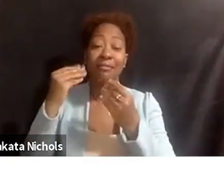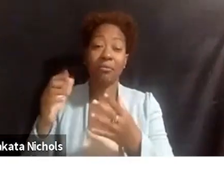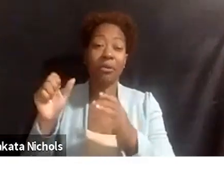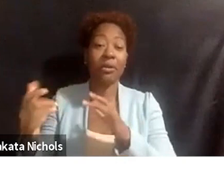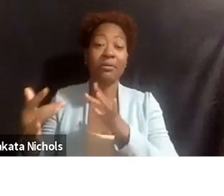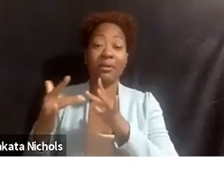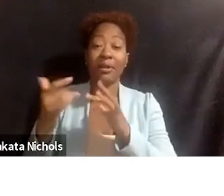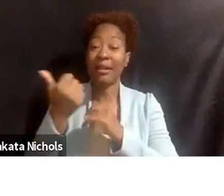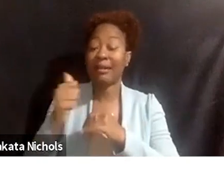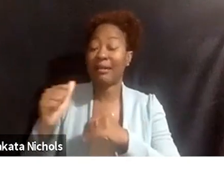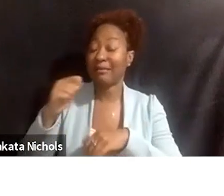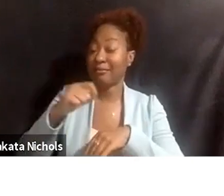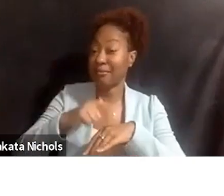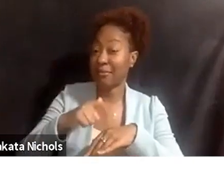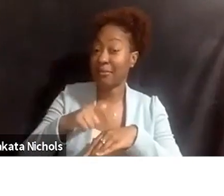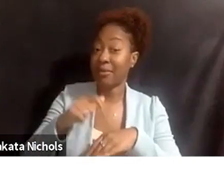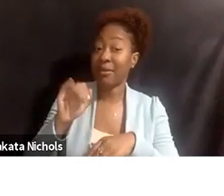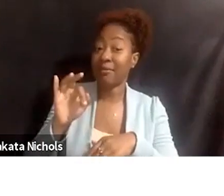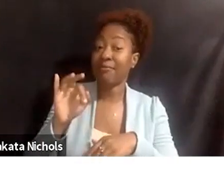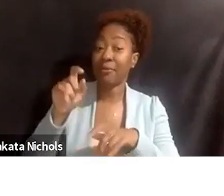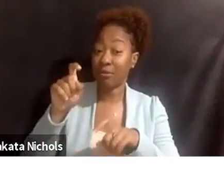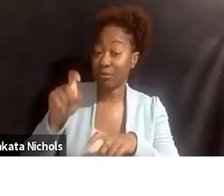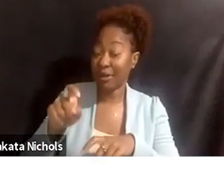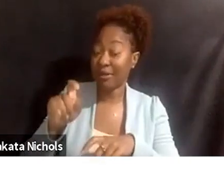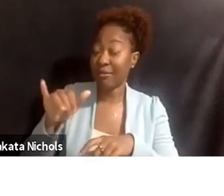would be useful to you.